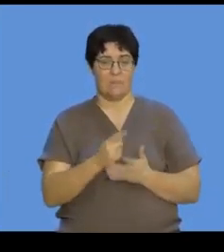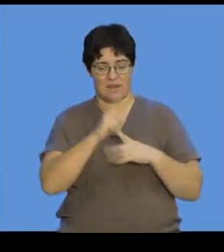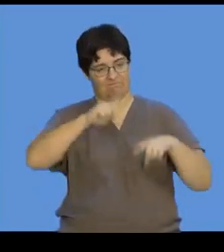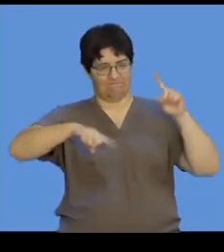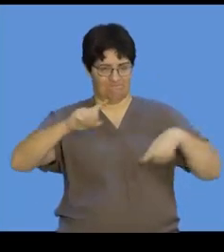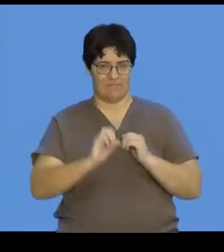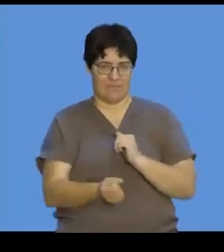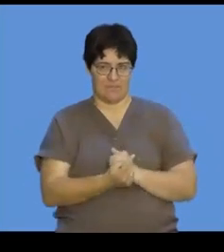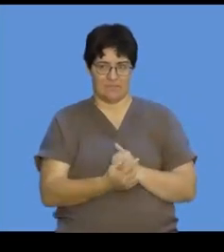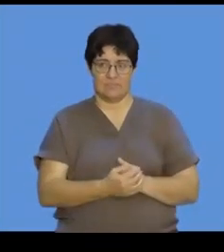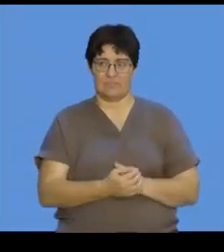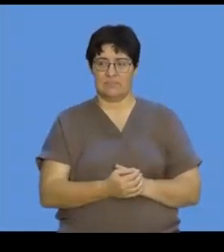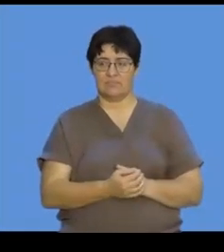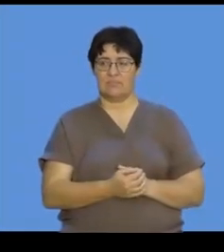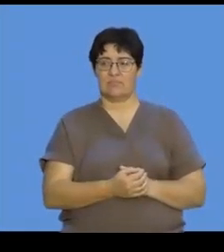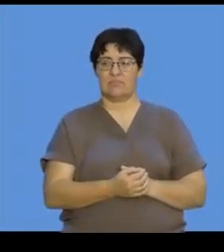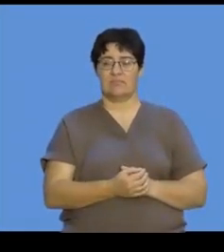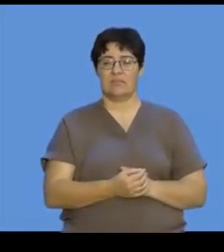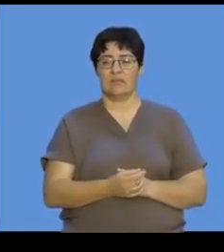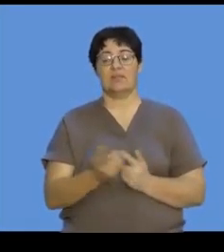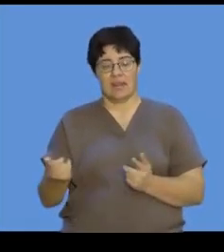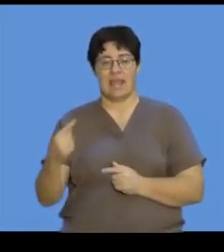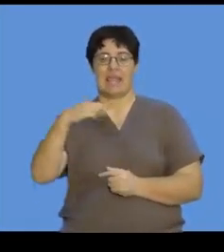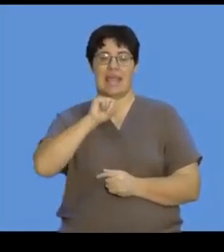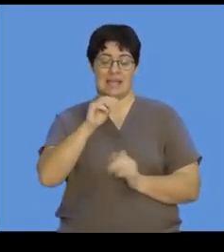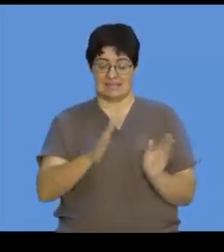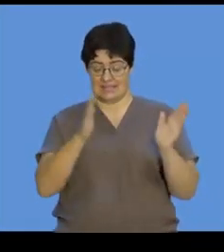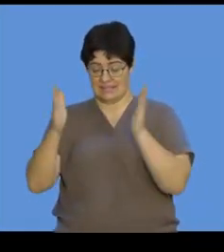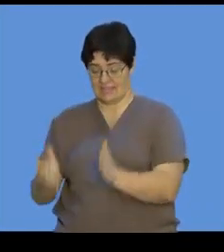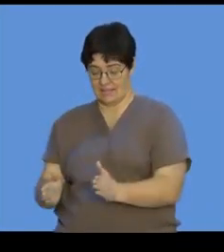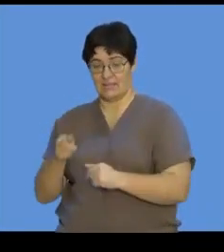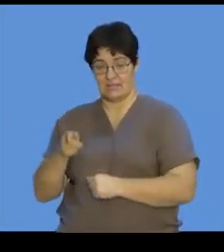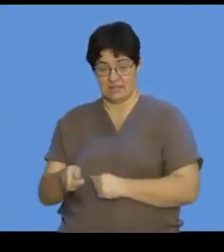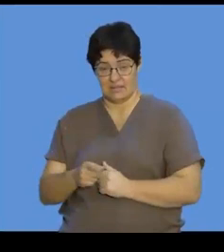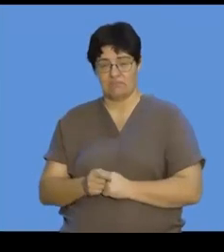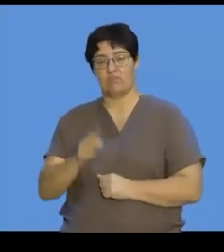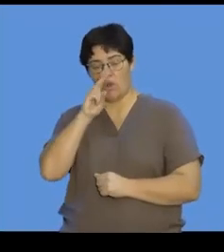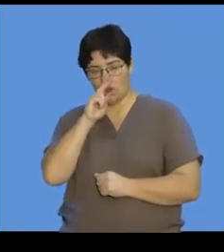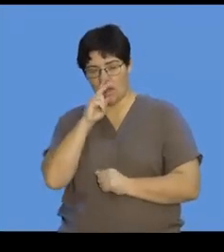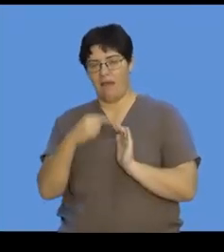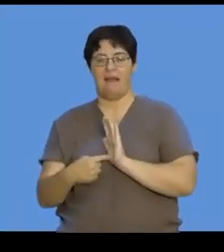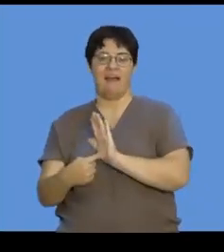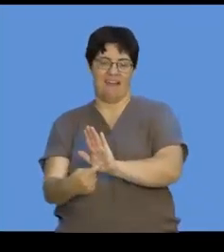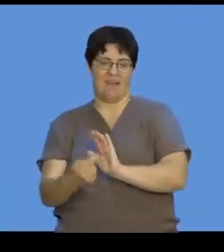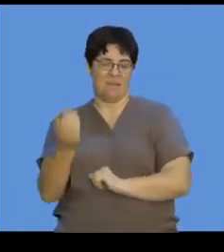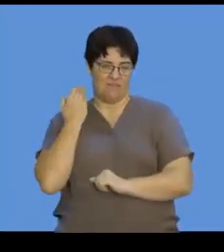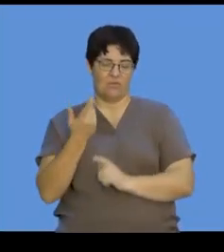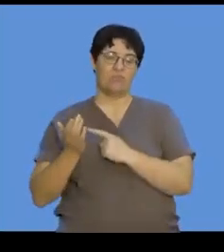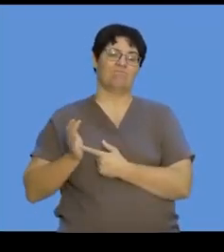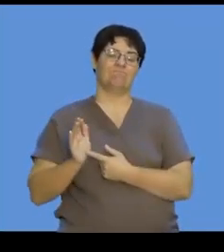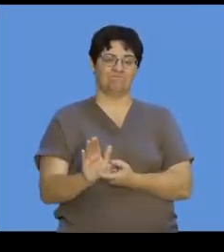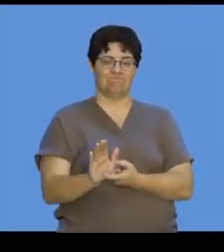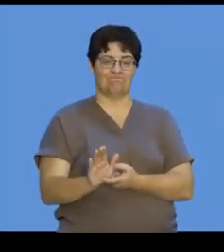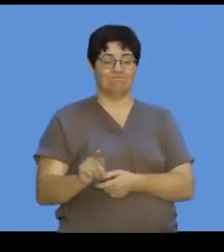okay? Right, and then for a gas, okay, we managed to look at the simulation just to show us that, you know, if